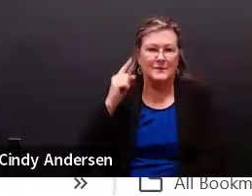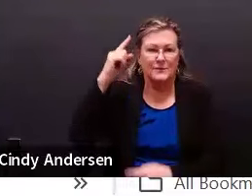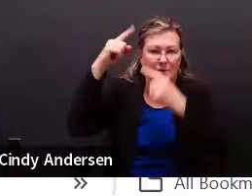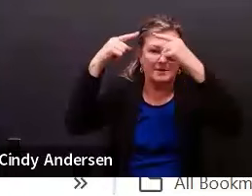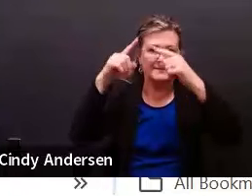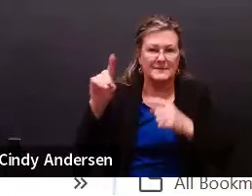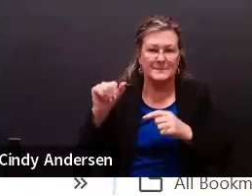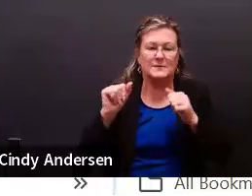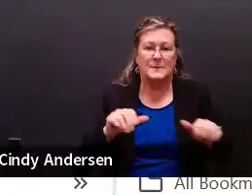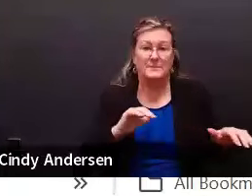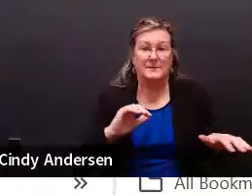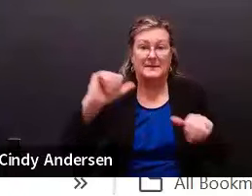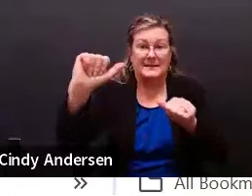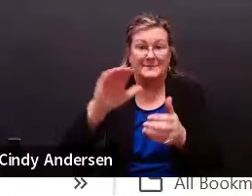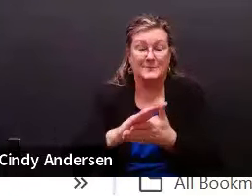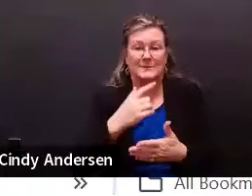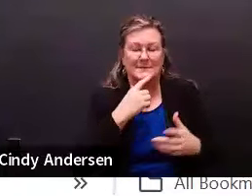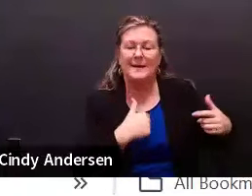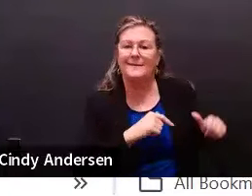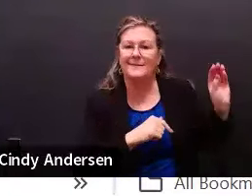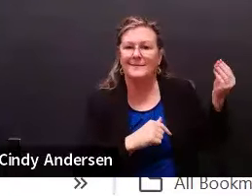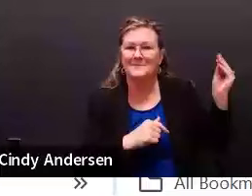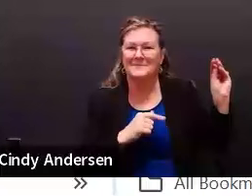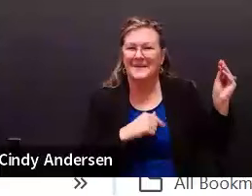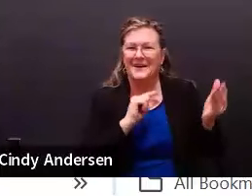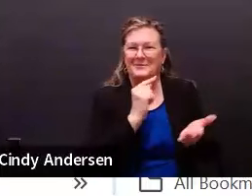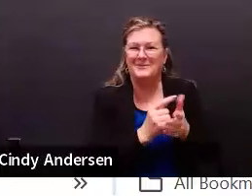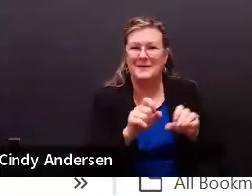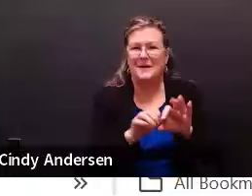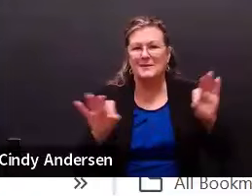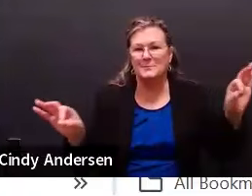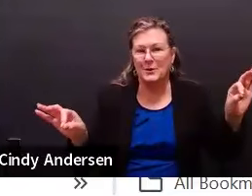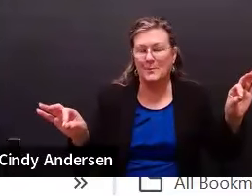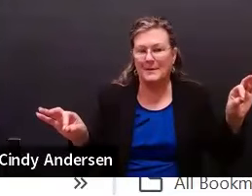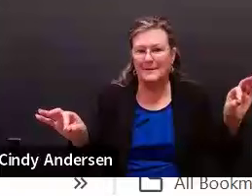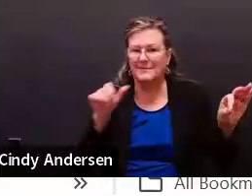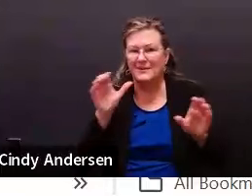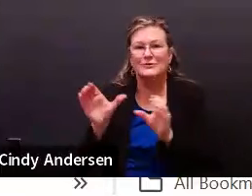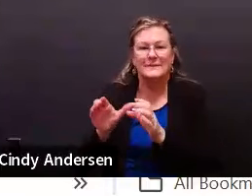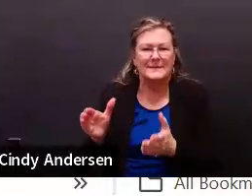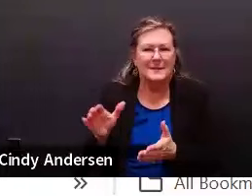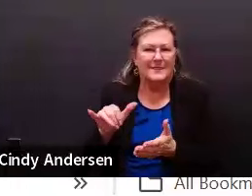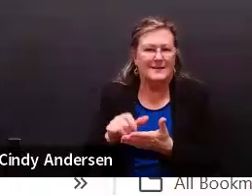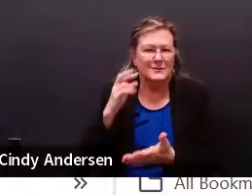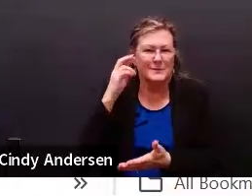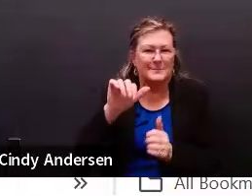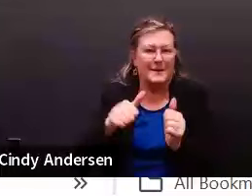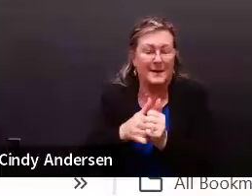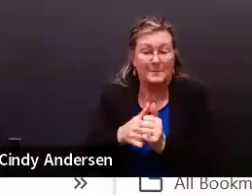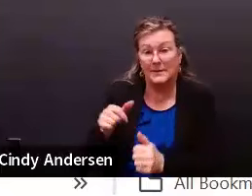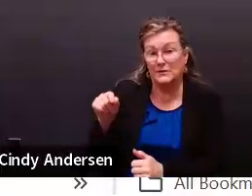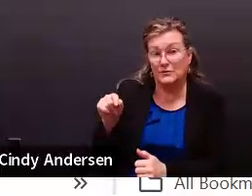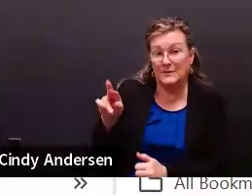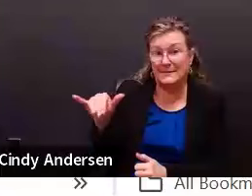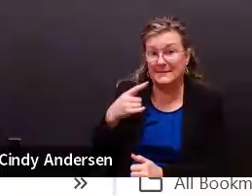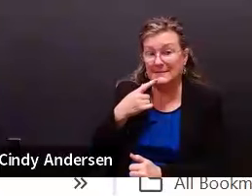to be able to leave our schools saying that they graduated with a diploma versus that certificate, right? But what Tracy is saying is that